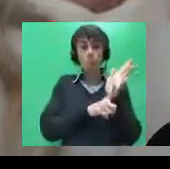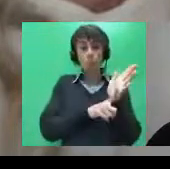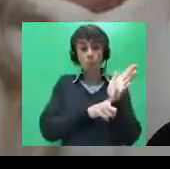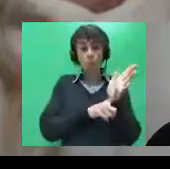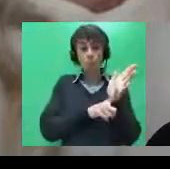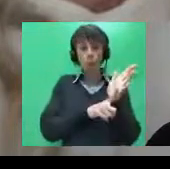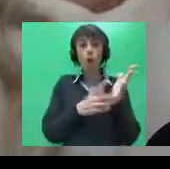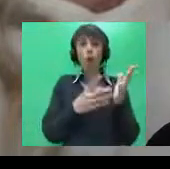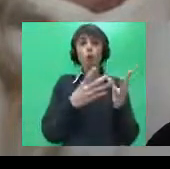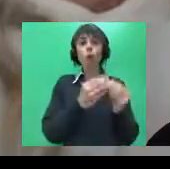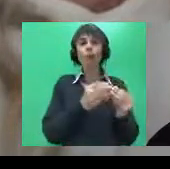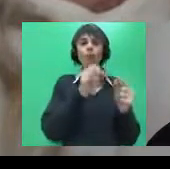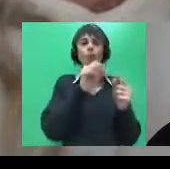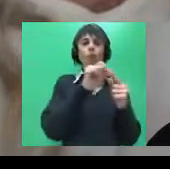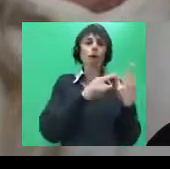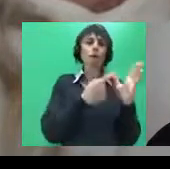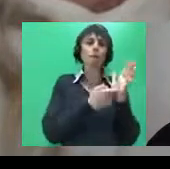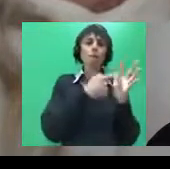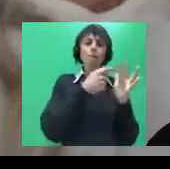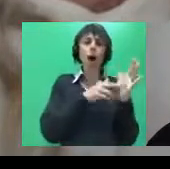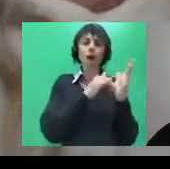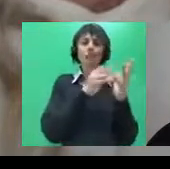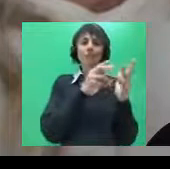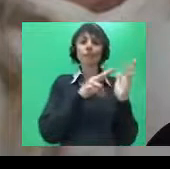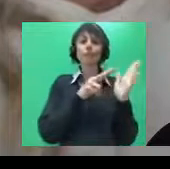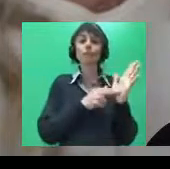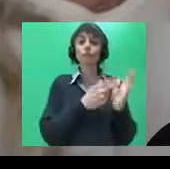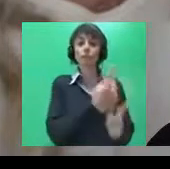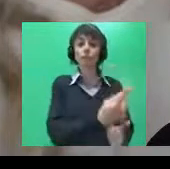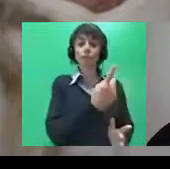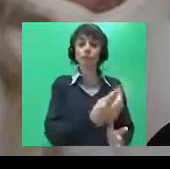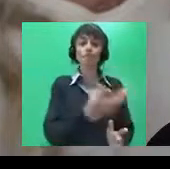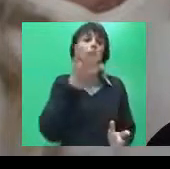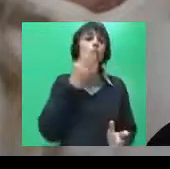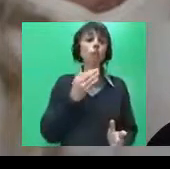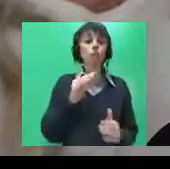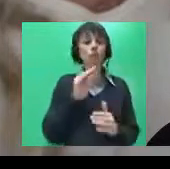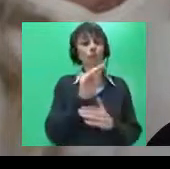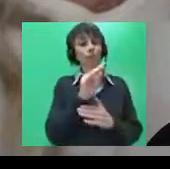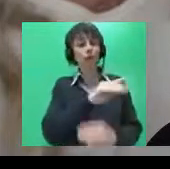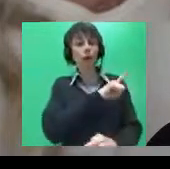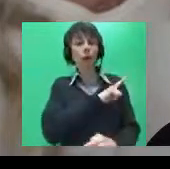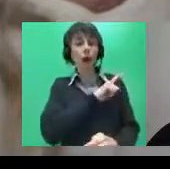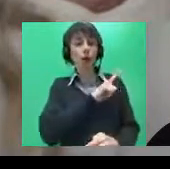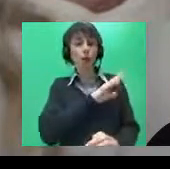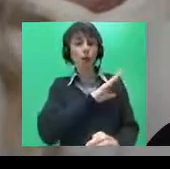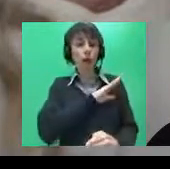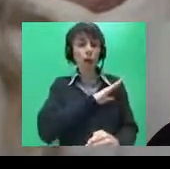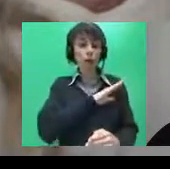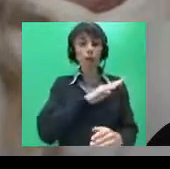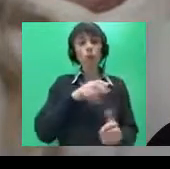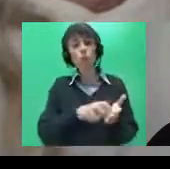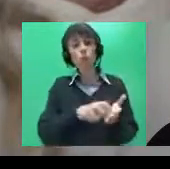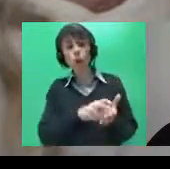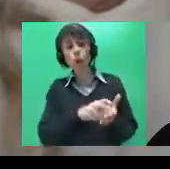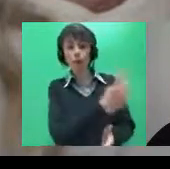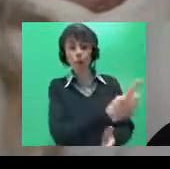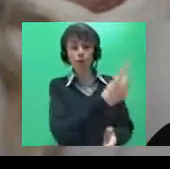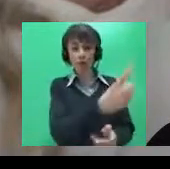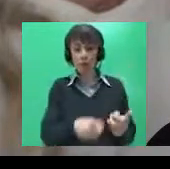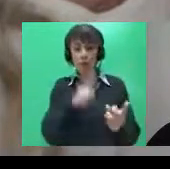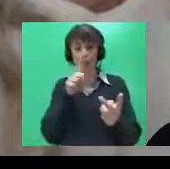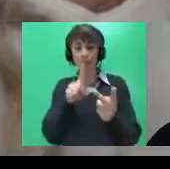featured before, who made the most of his garden and outdoor walking during lockdown. Ela, underneath him,